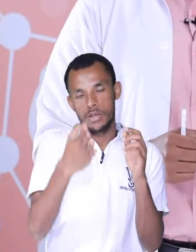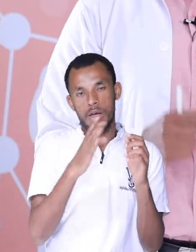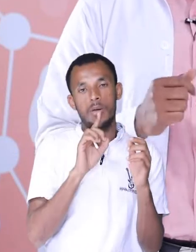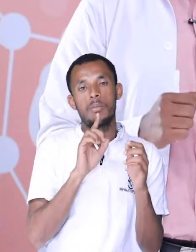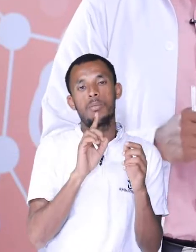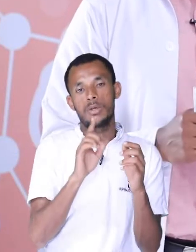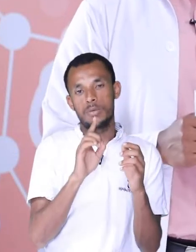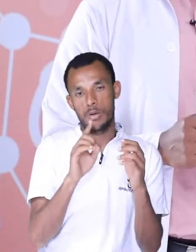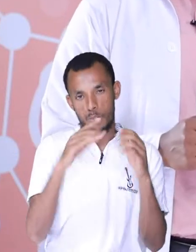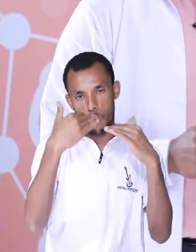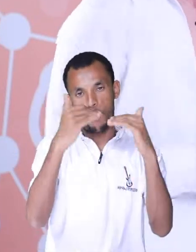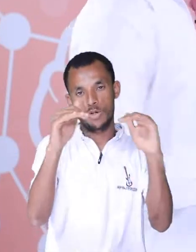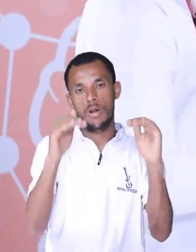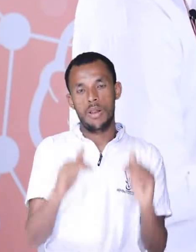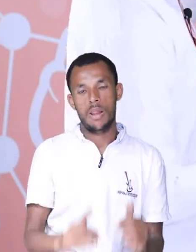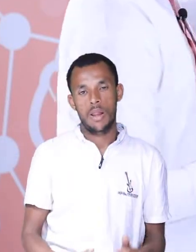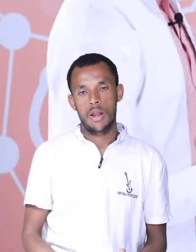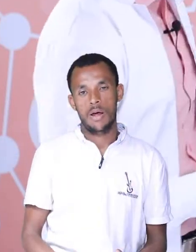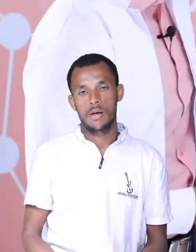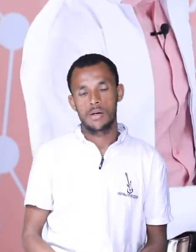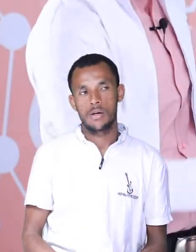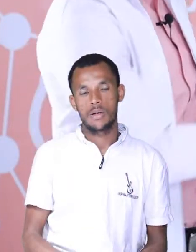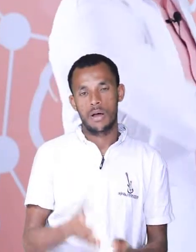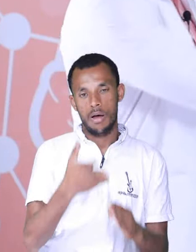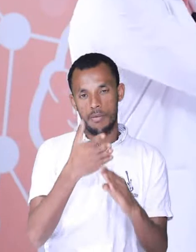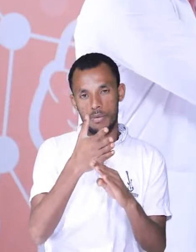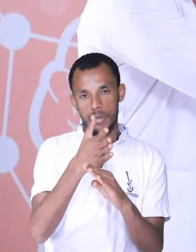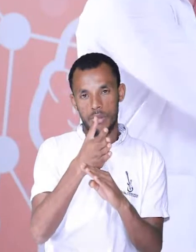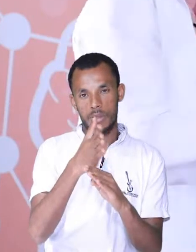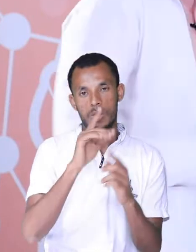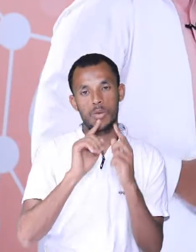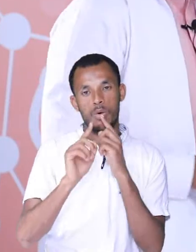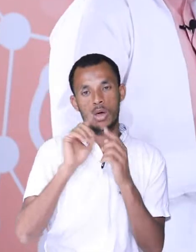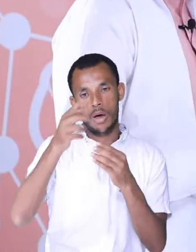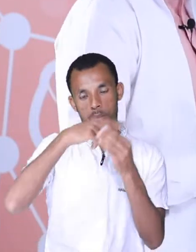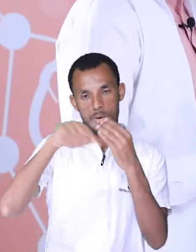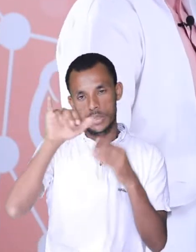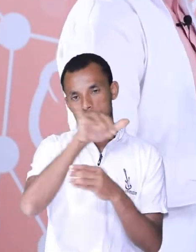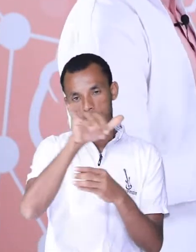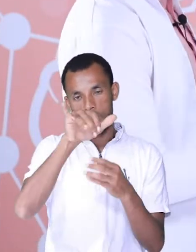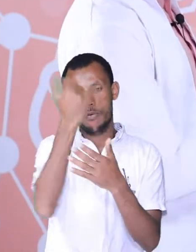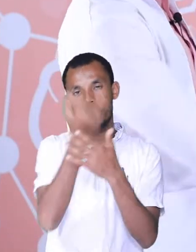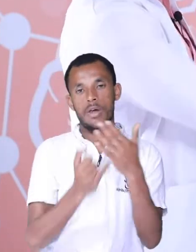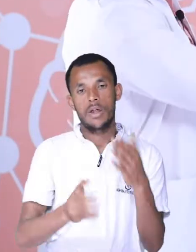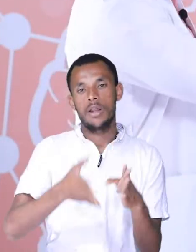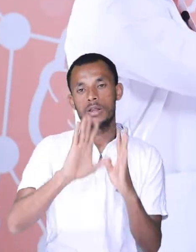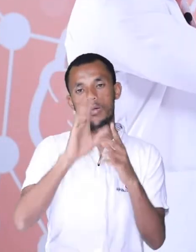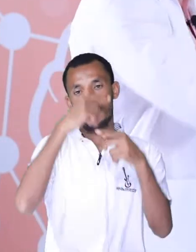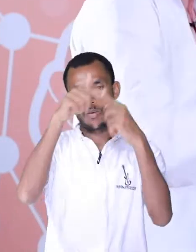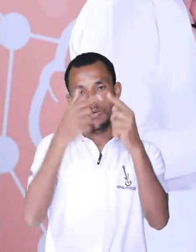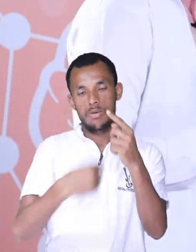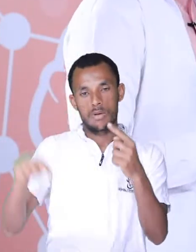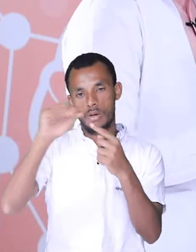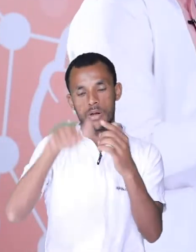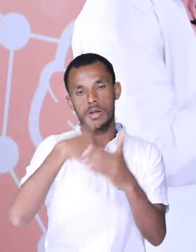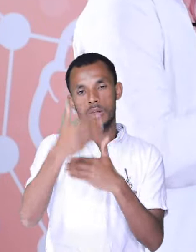to be proportional. So, after talking about the similar figure, let's go to the next